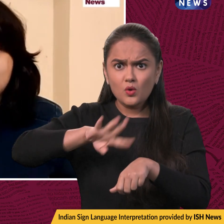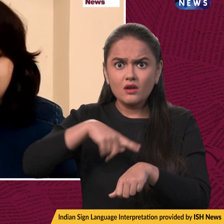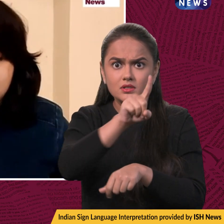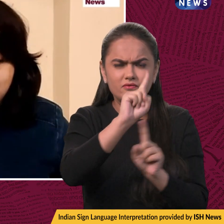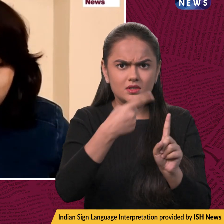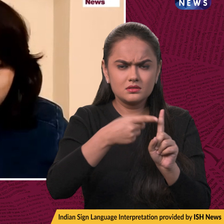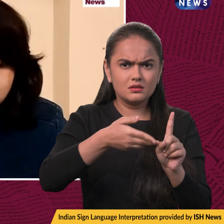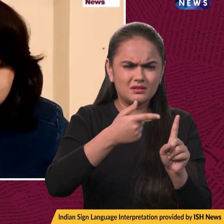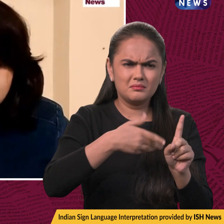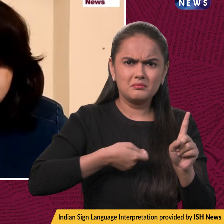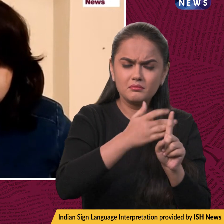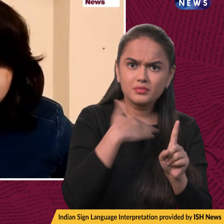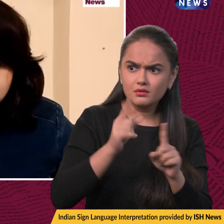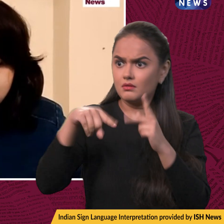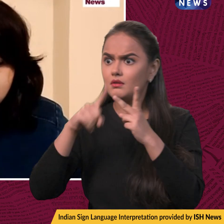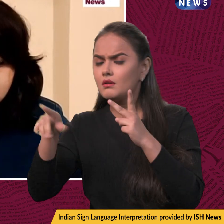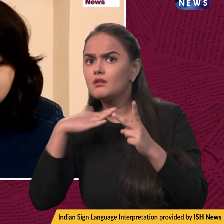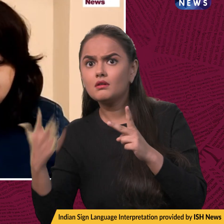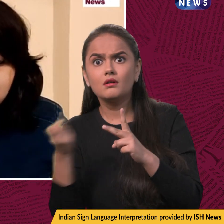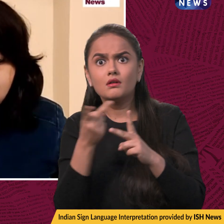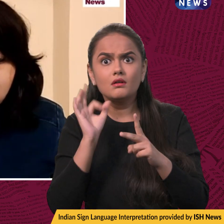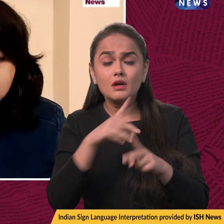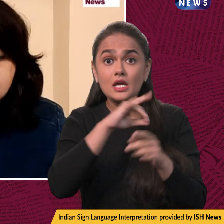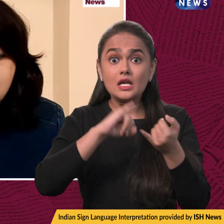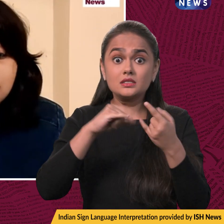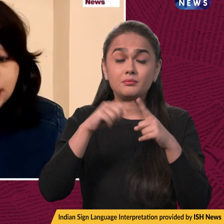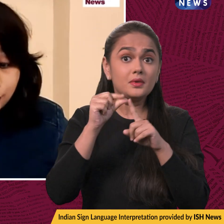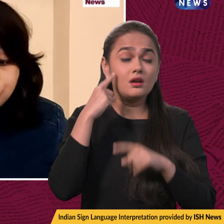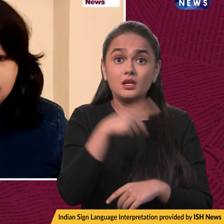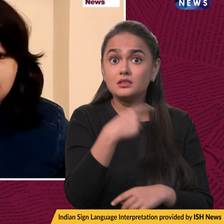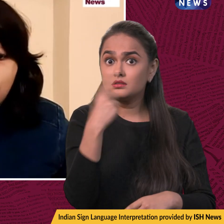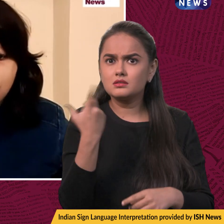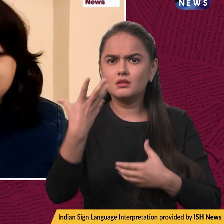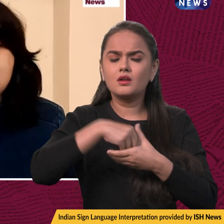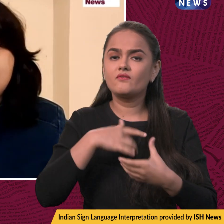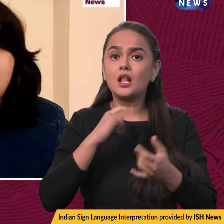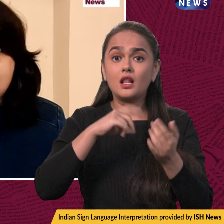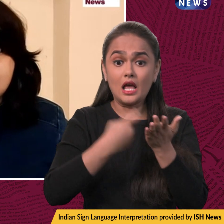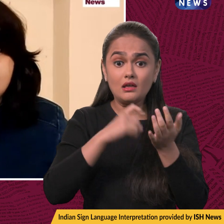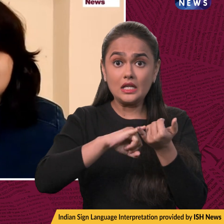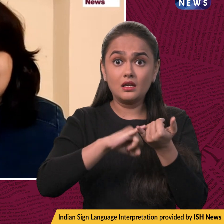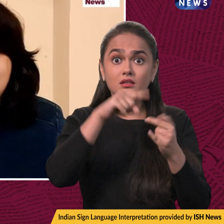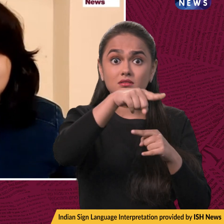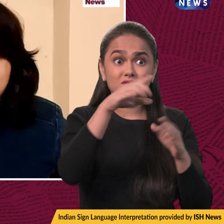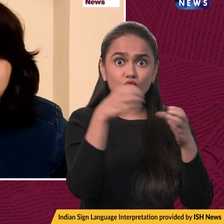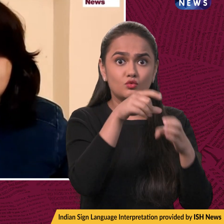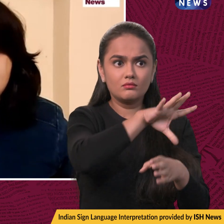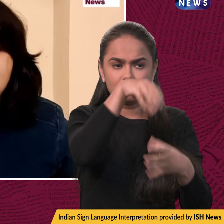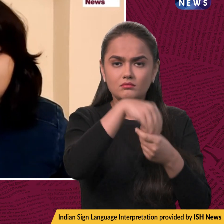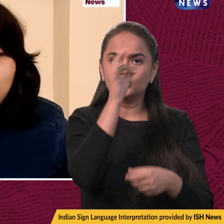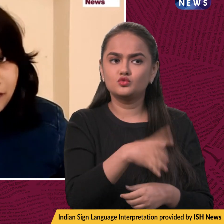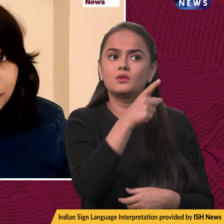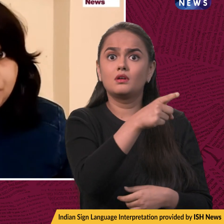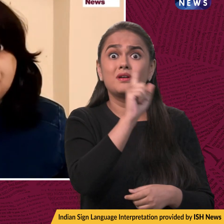span of 24 hours. The SDPI has now alleged the involvement of RSS behind this